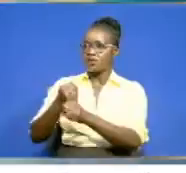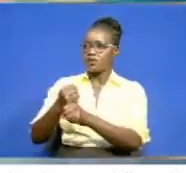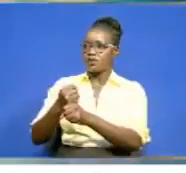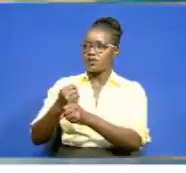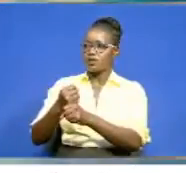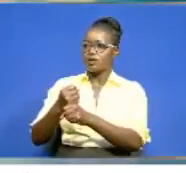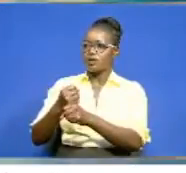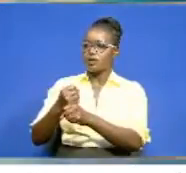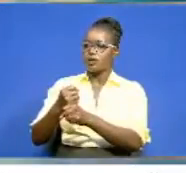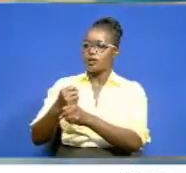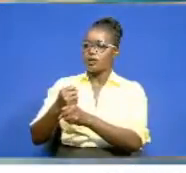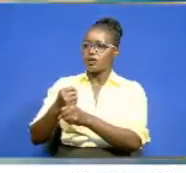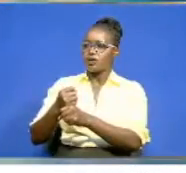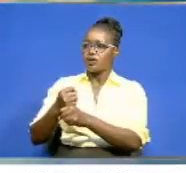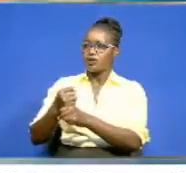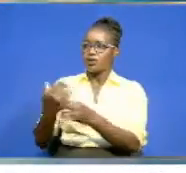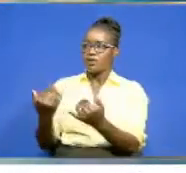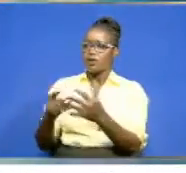we are starting